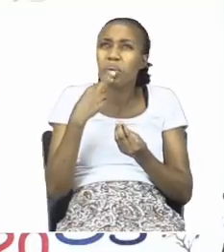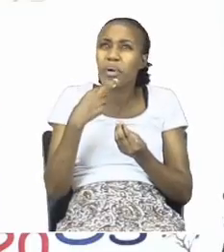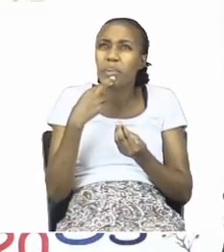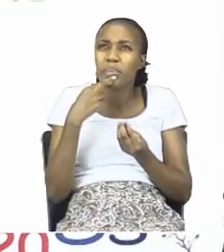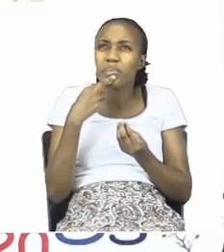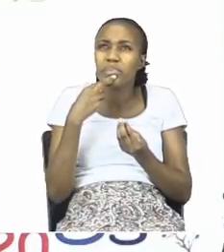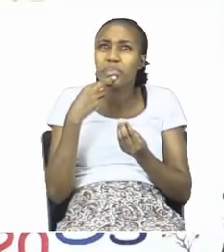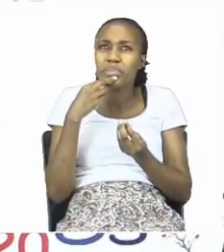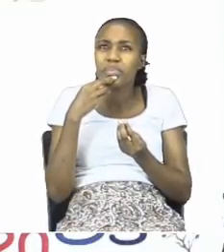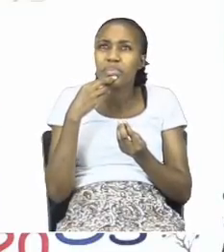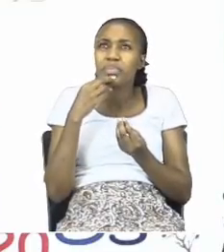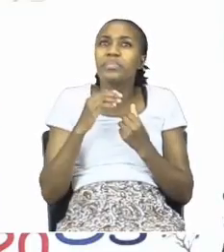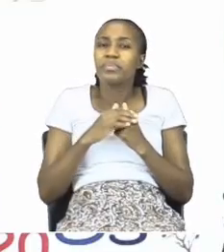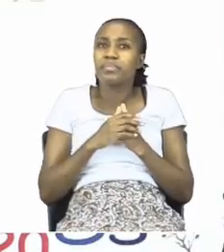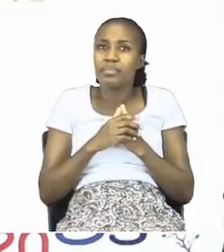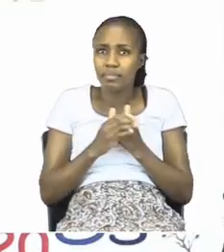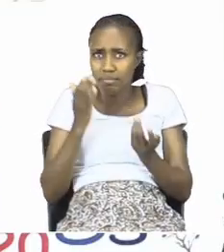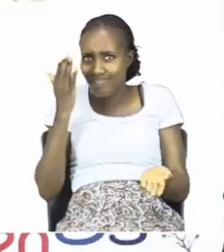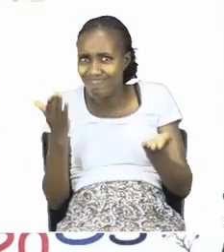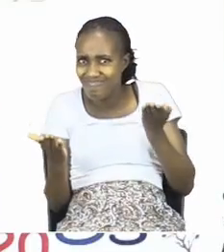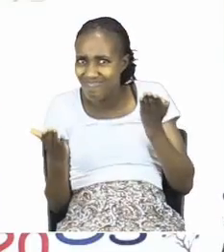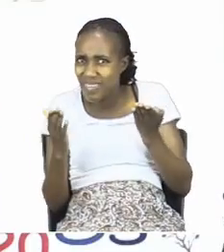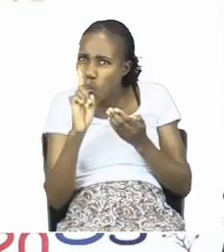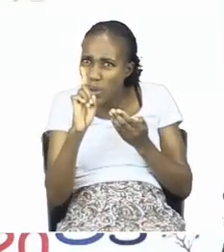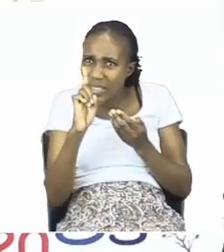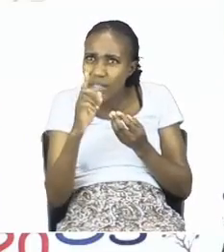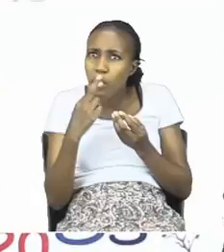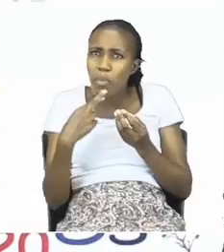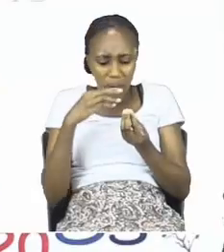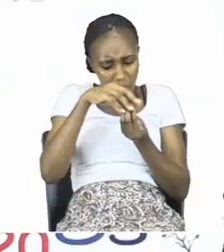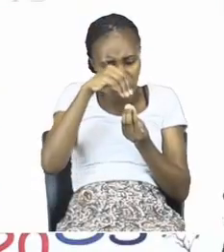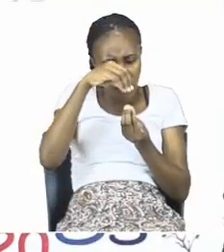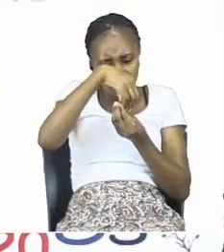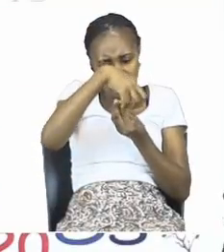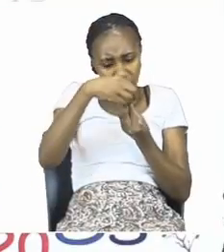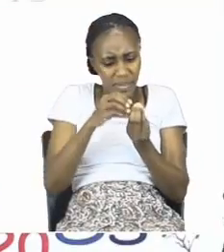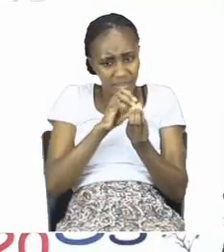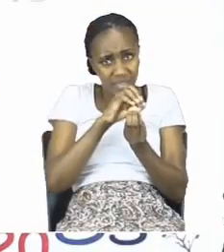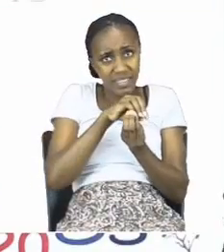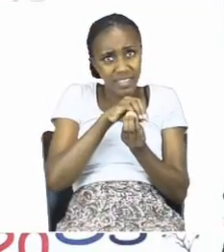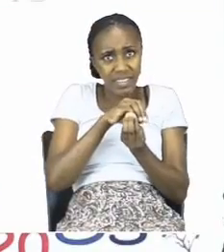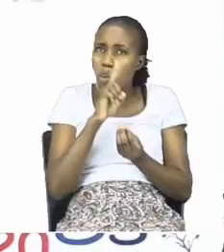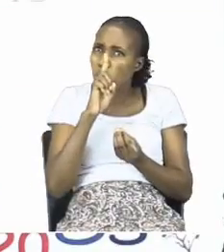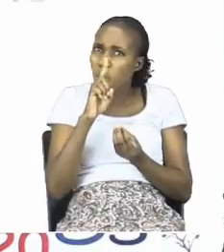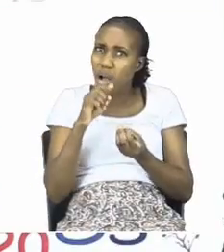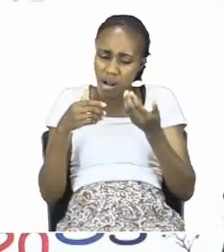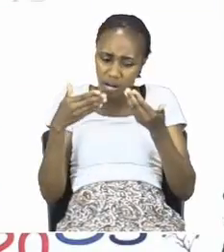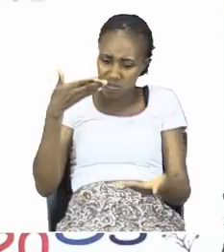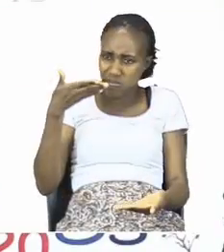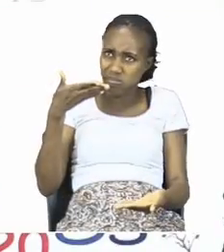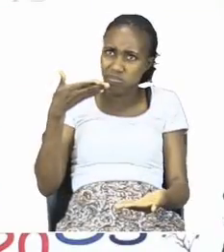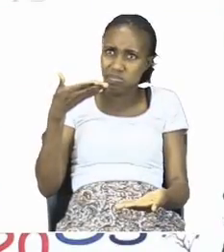to compare them. Now if it's only one strawberry and it is lower, then that